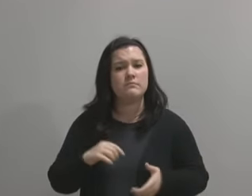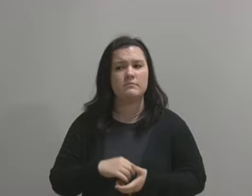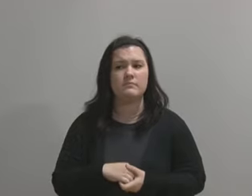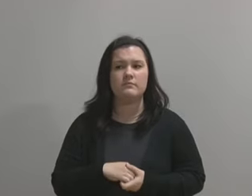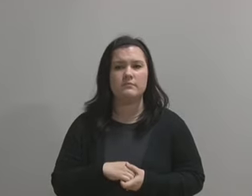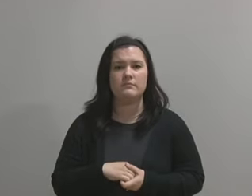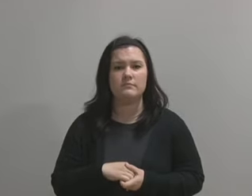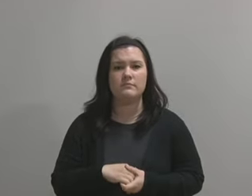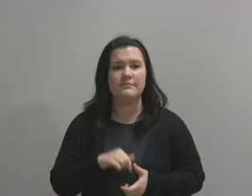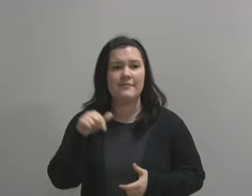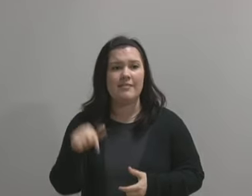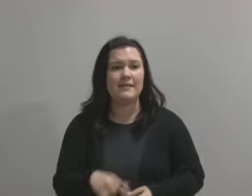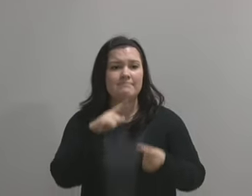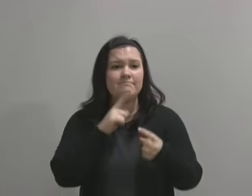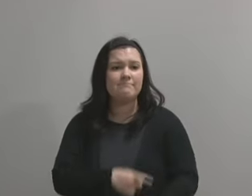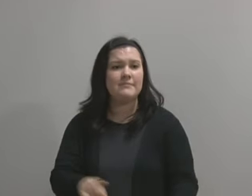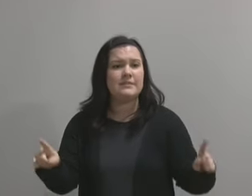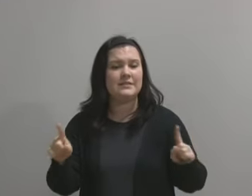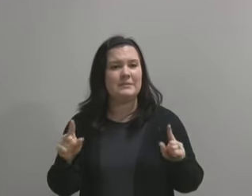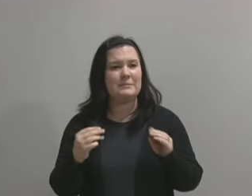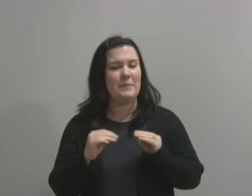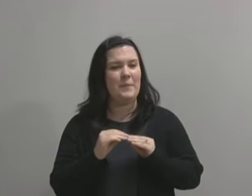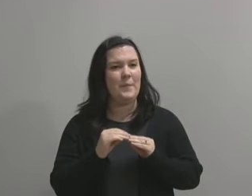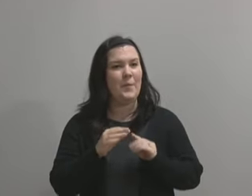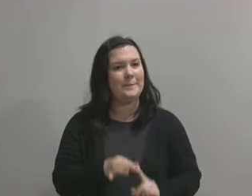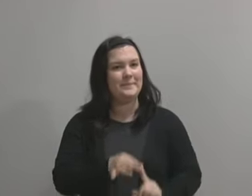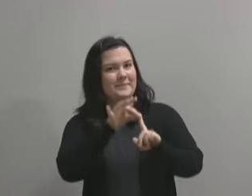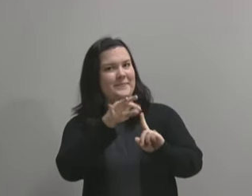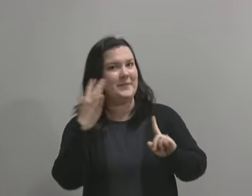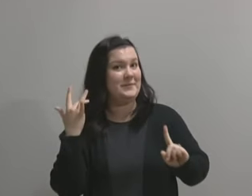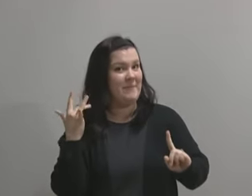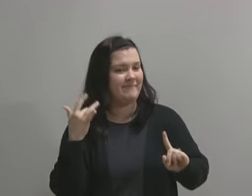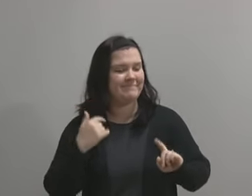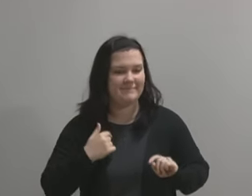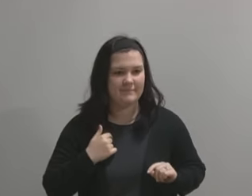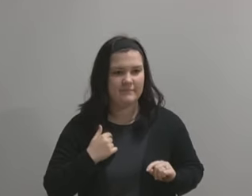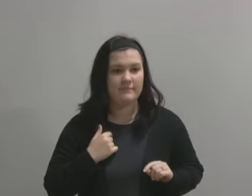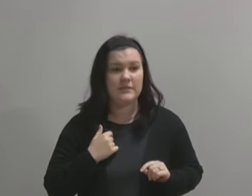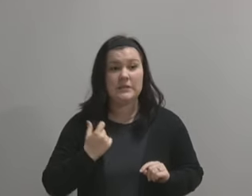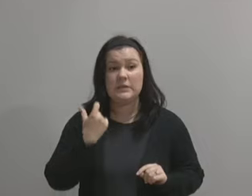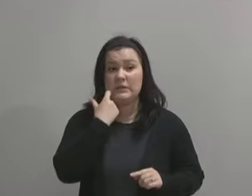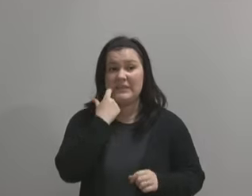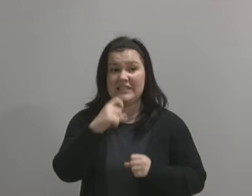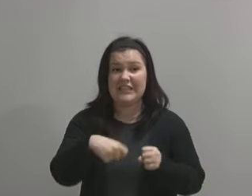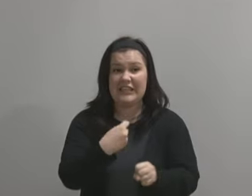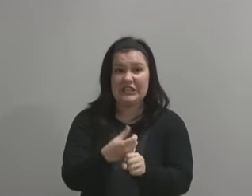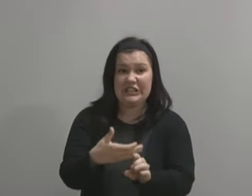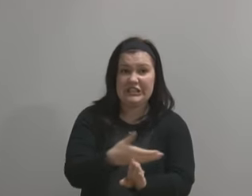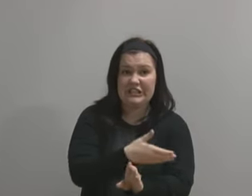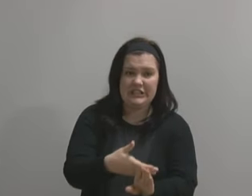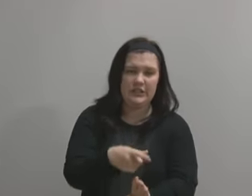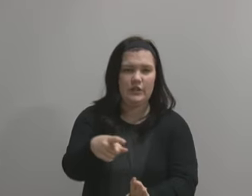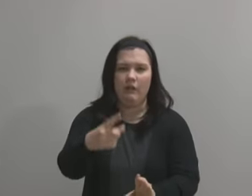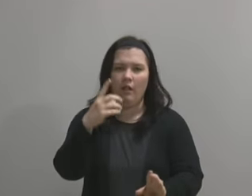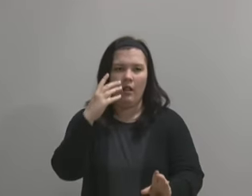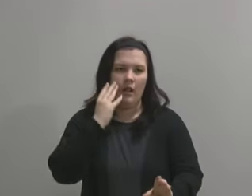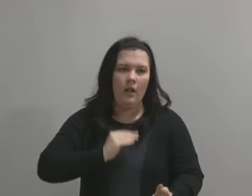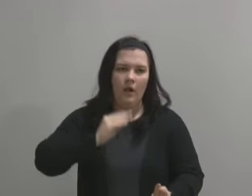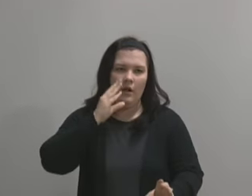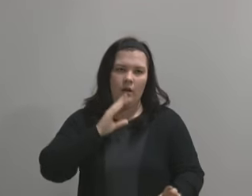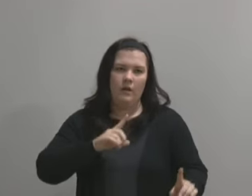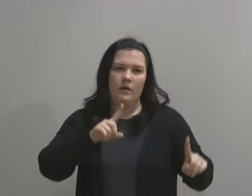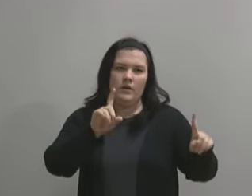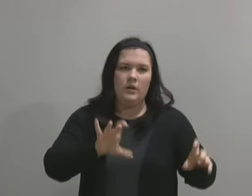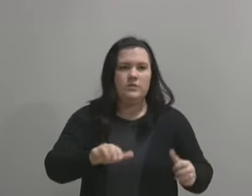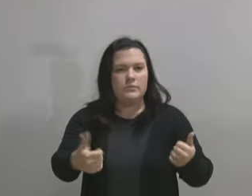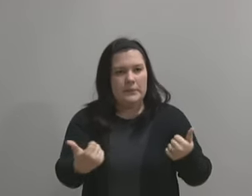This accomplishment is extra special given that in recent years you have been tested as